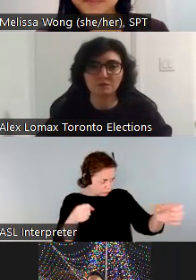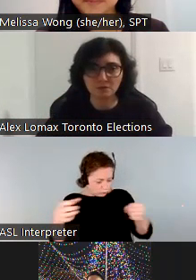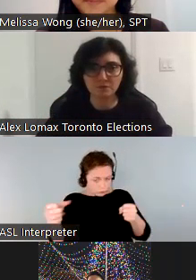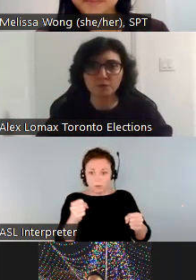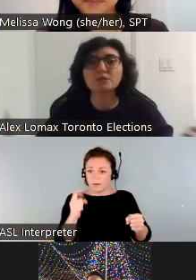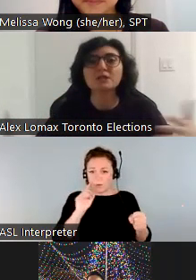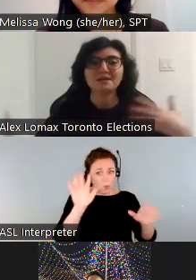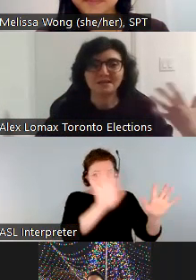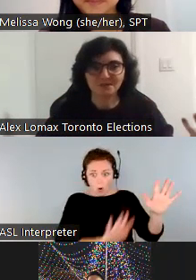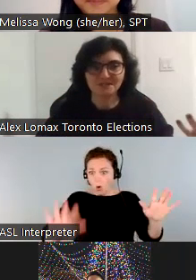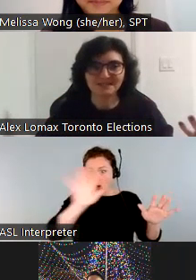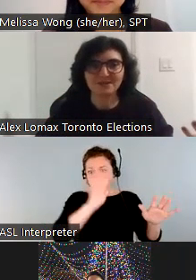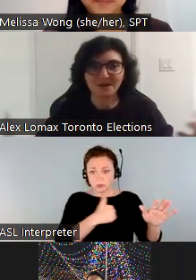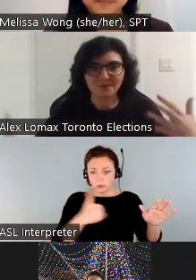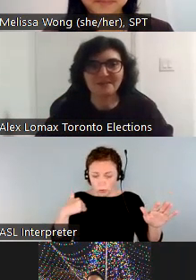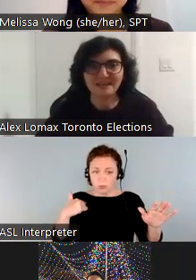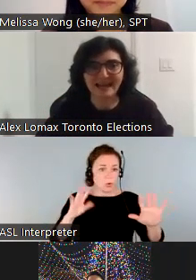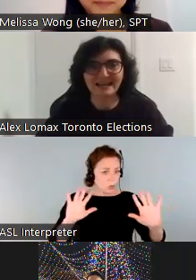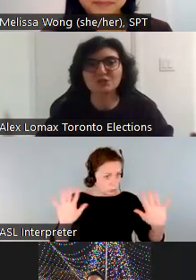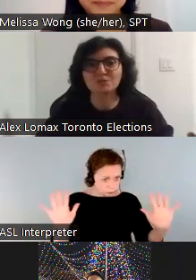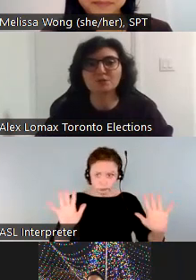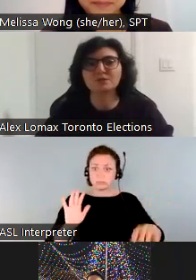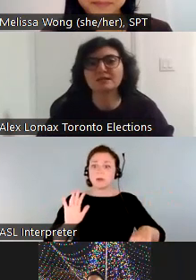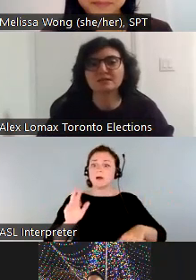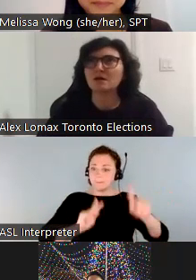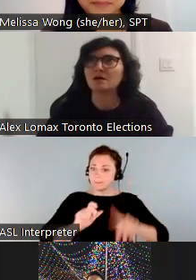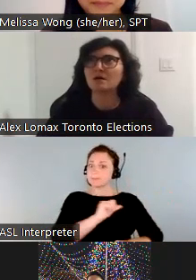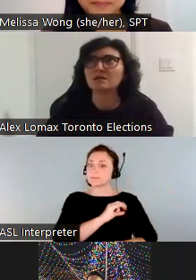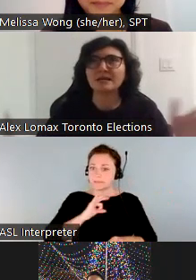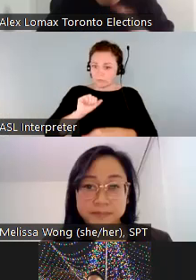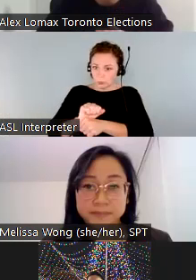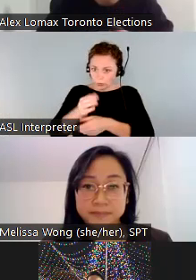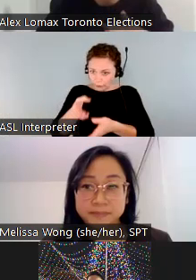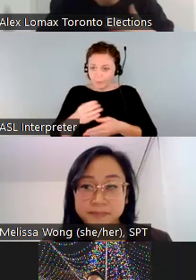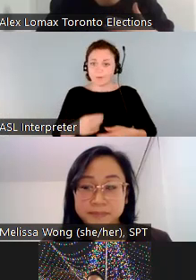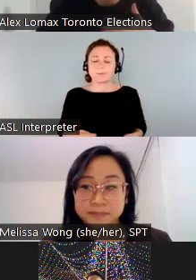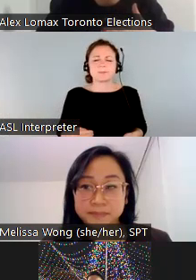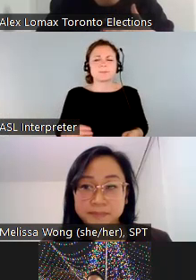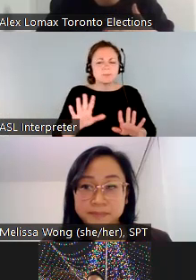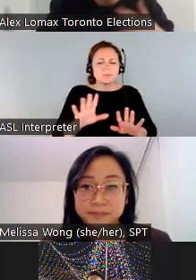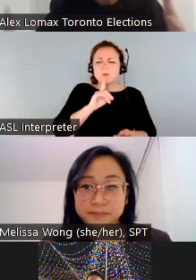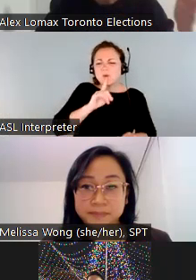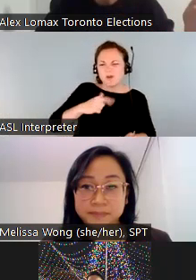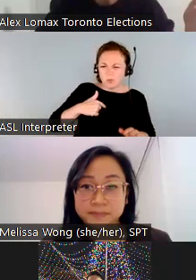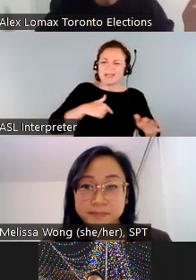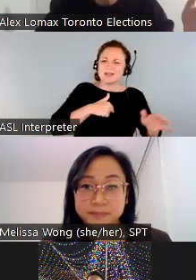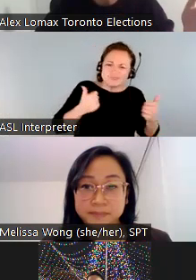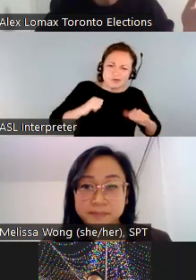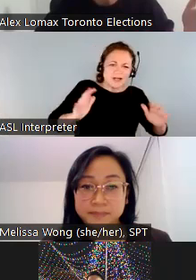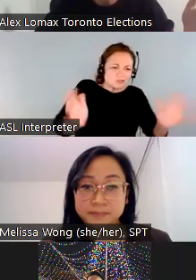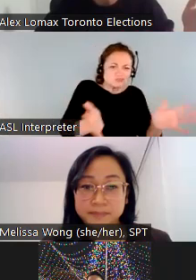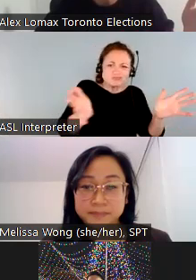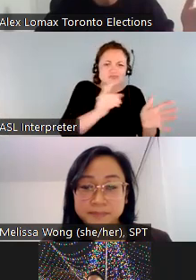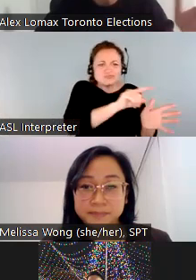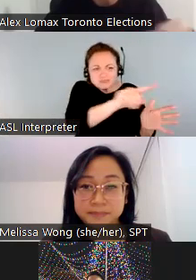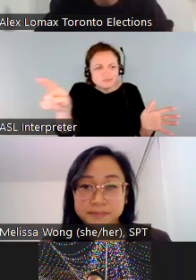use advance vote as much as they can, just because that's 10 days of voting days. And if